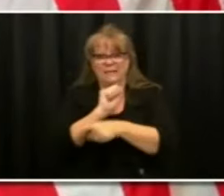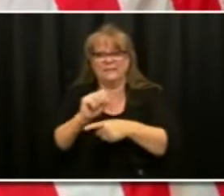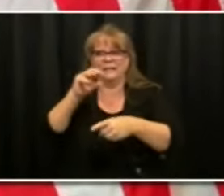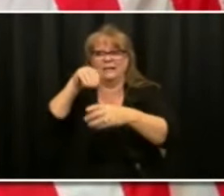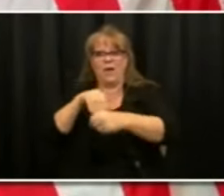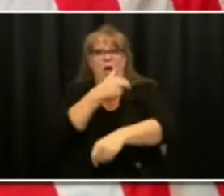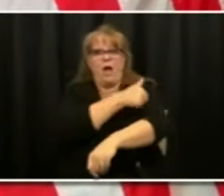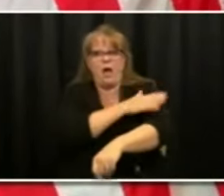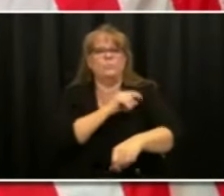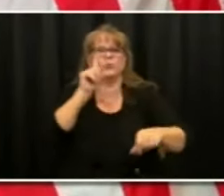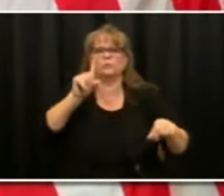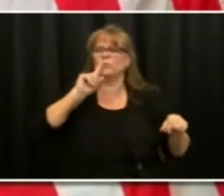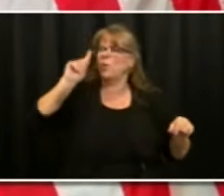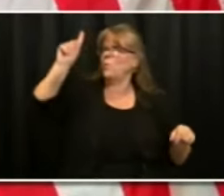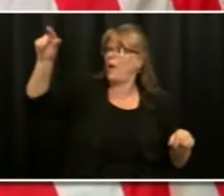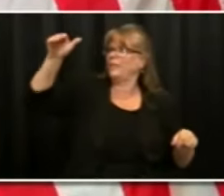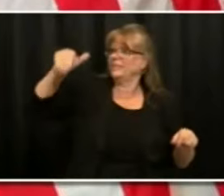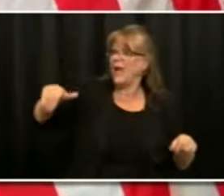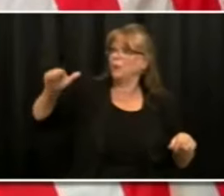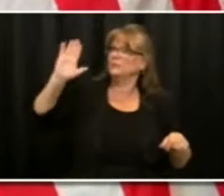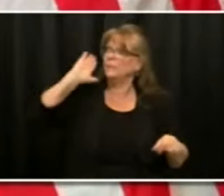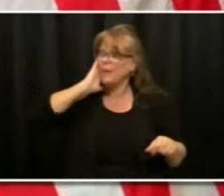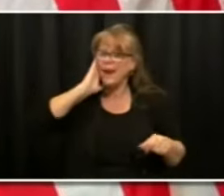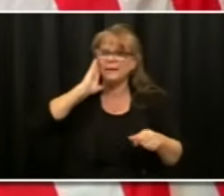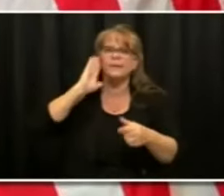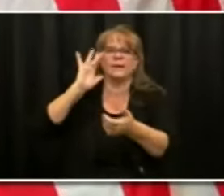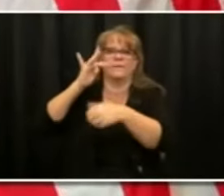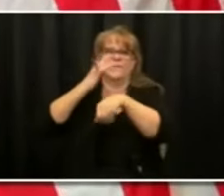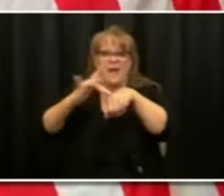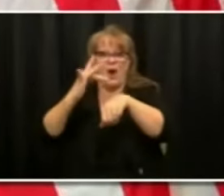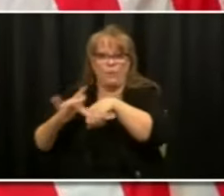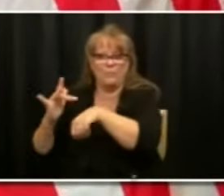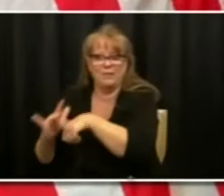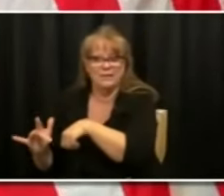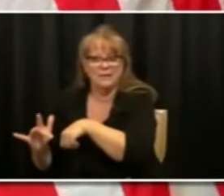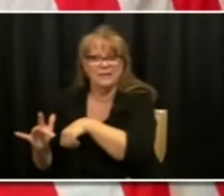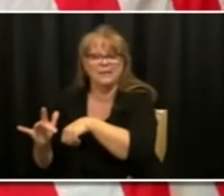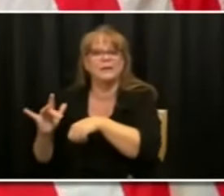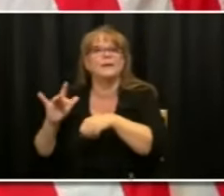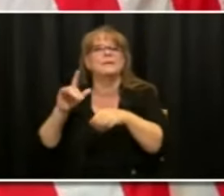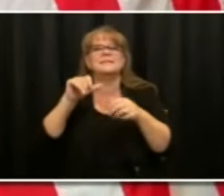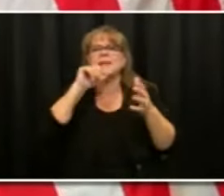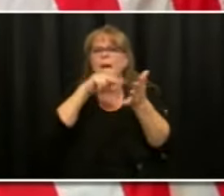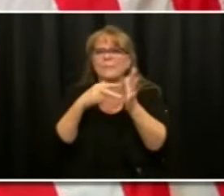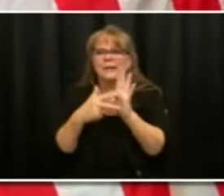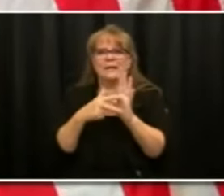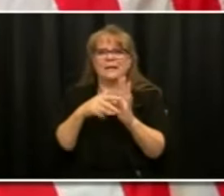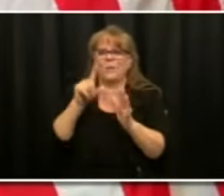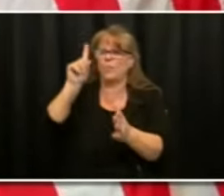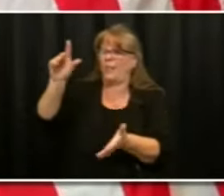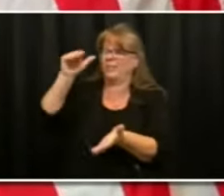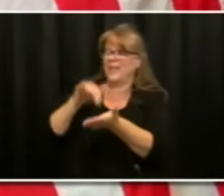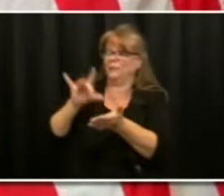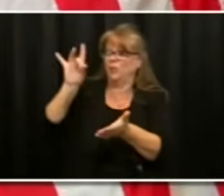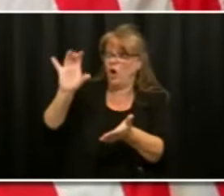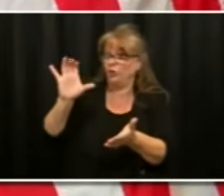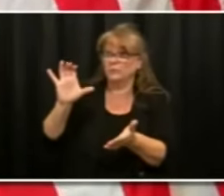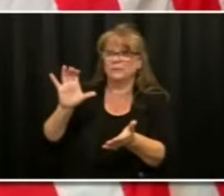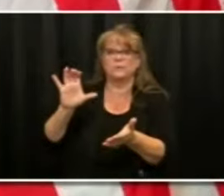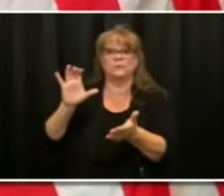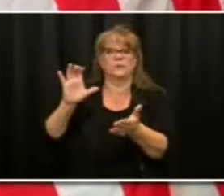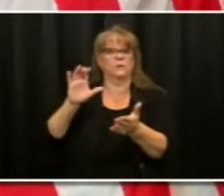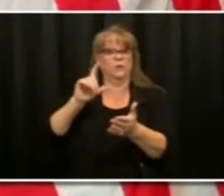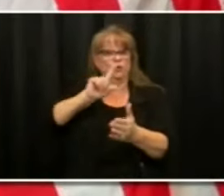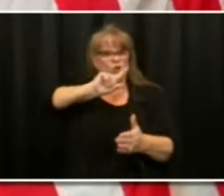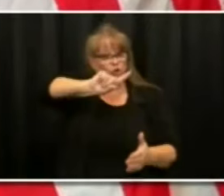beds, that doesn't mean that all 1,800 can be ever for COVID patients,